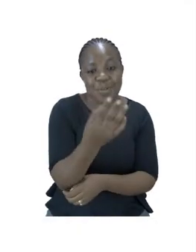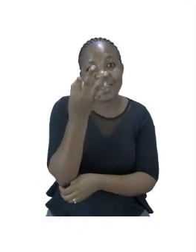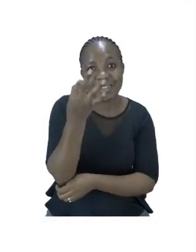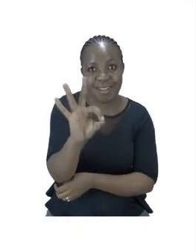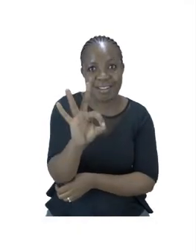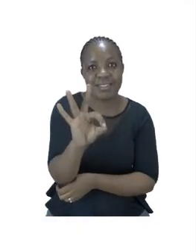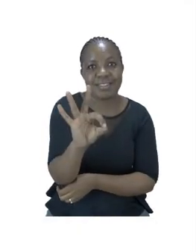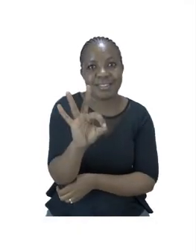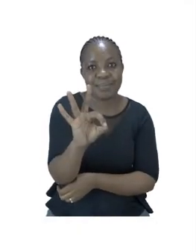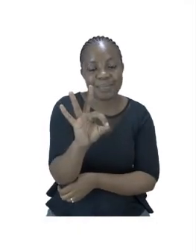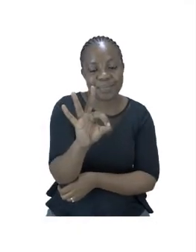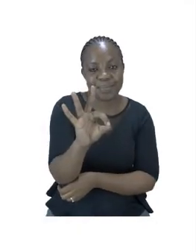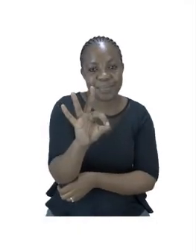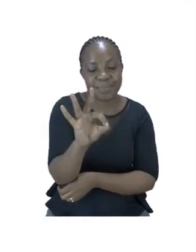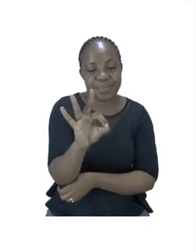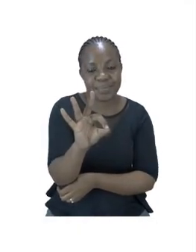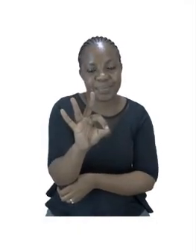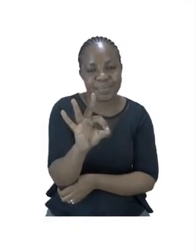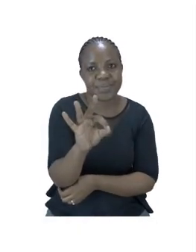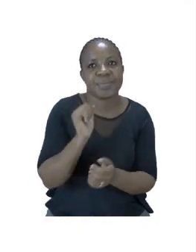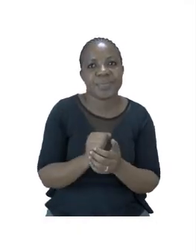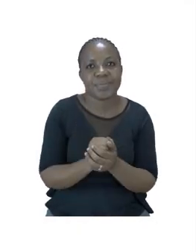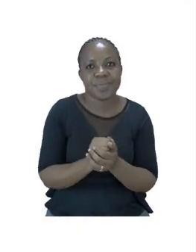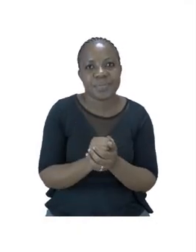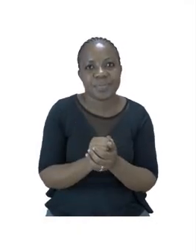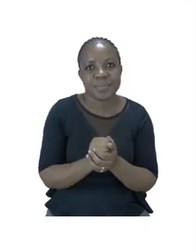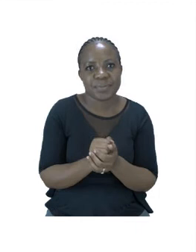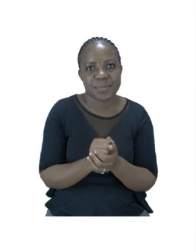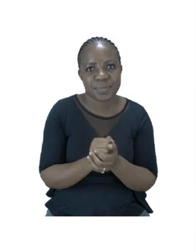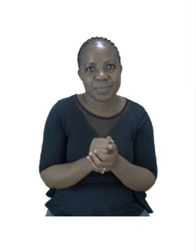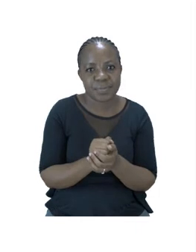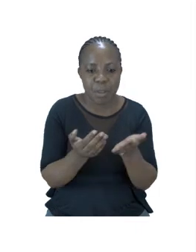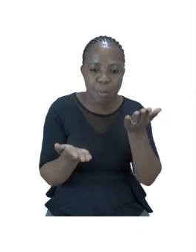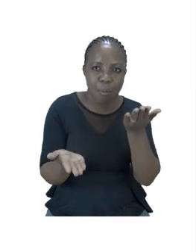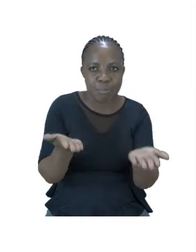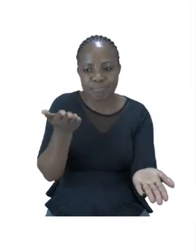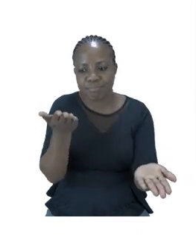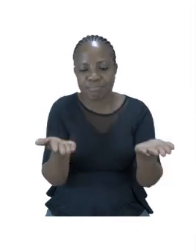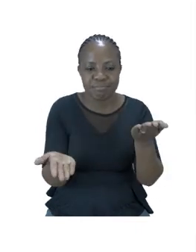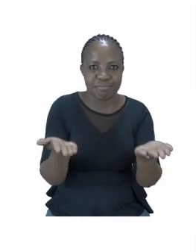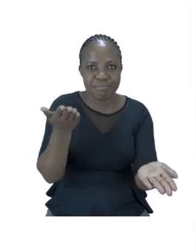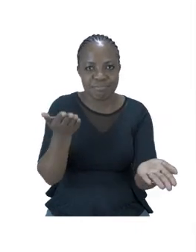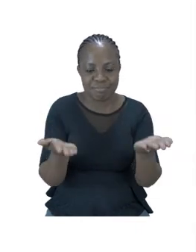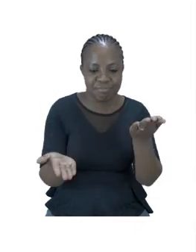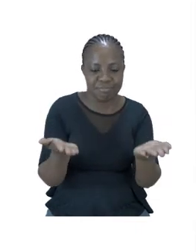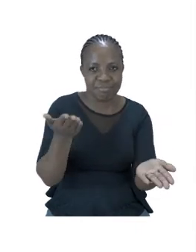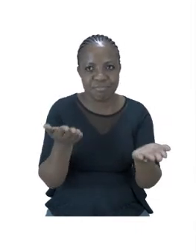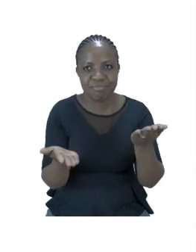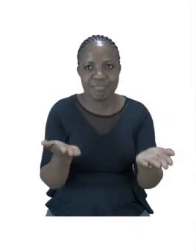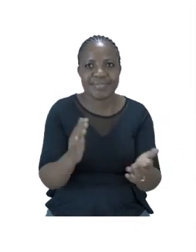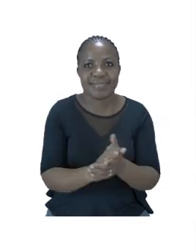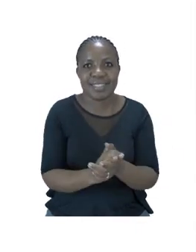On page 29 we are going to be comparing using what we can